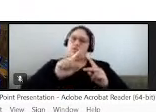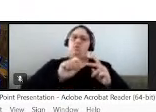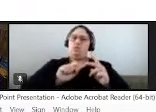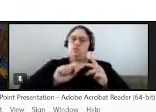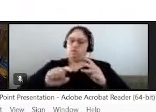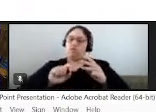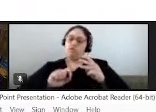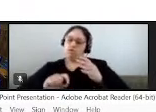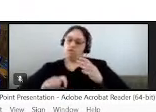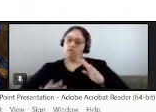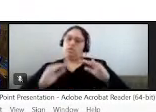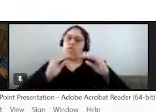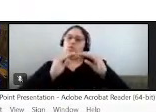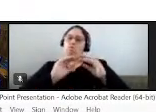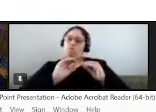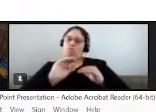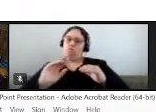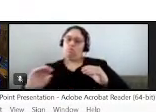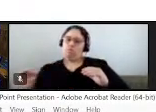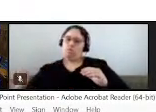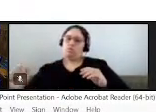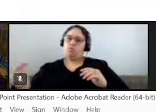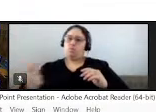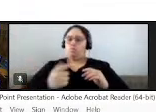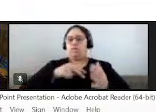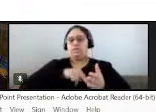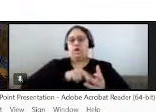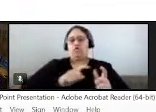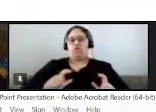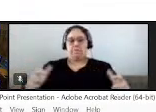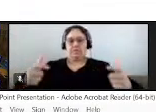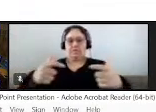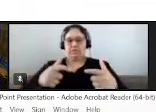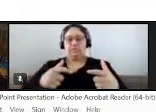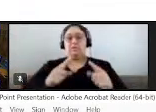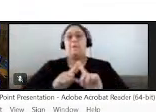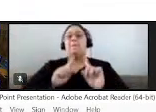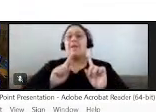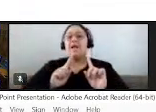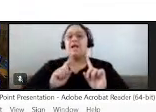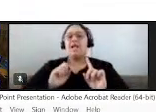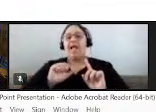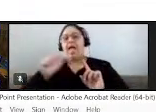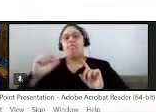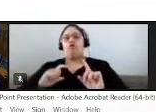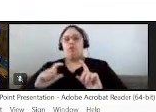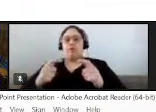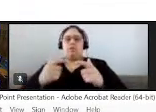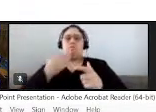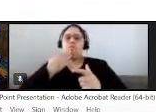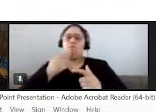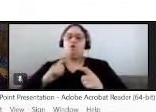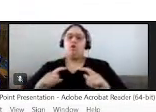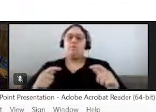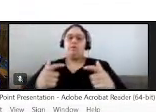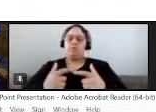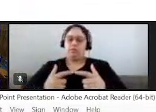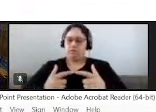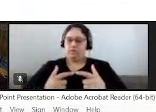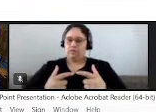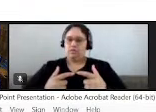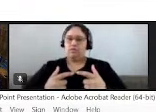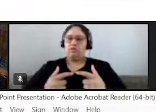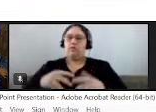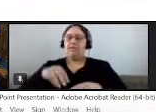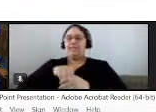equitably or equally to all the standing committees, except other committees, which is other committees will be the